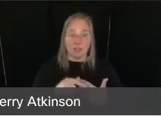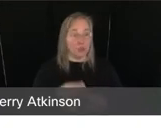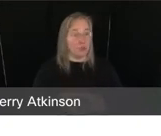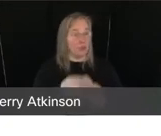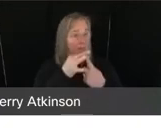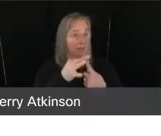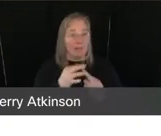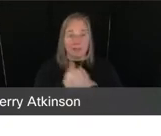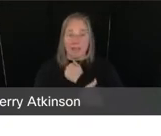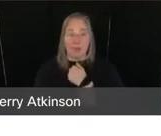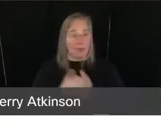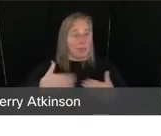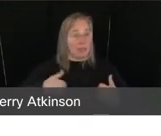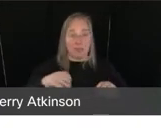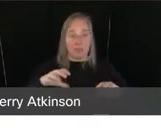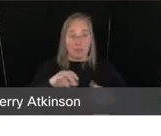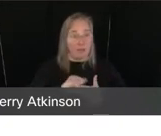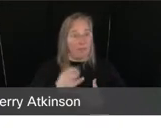so